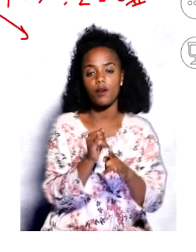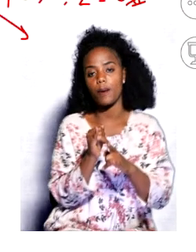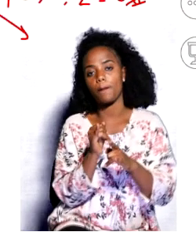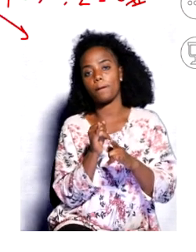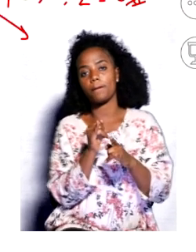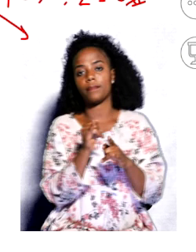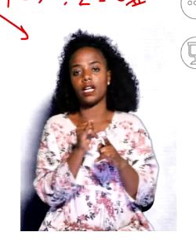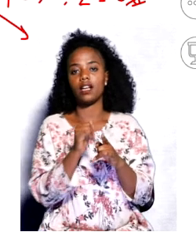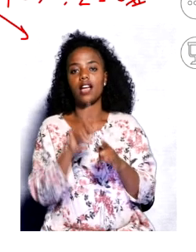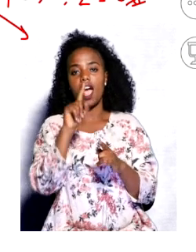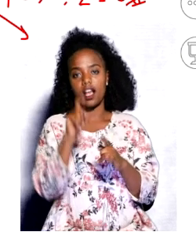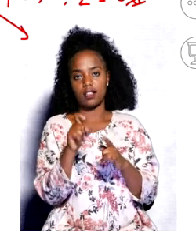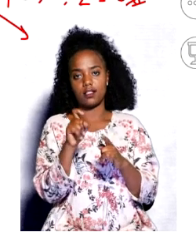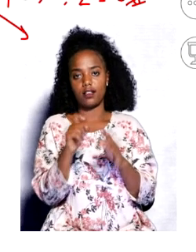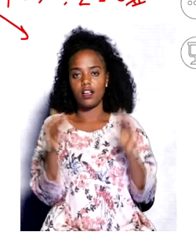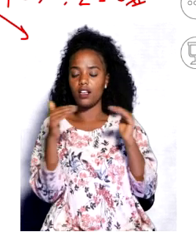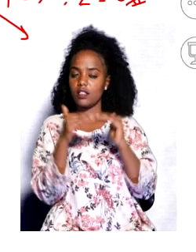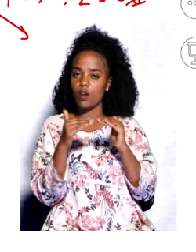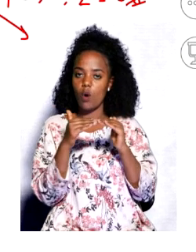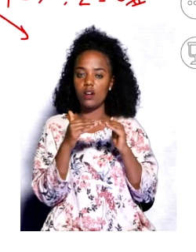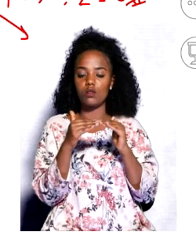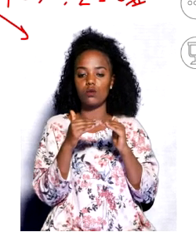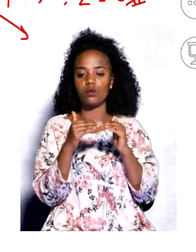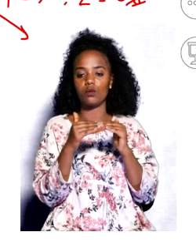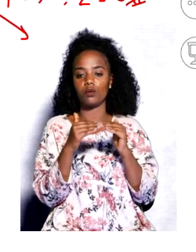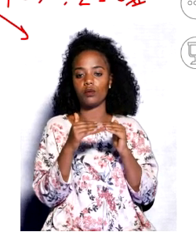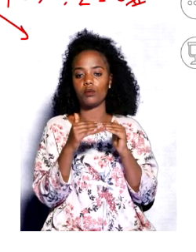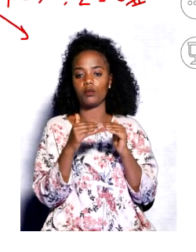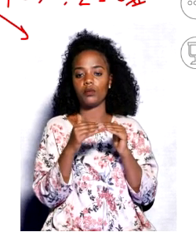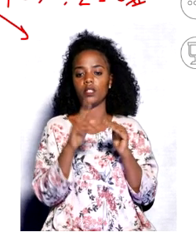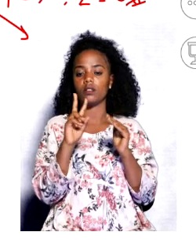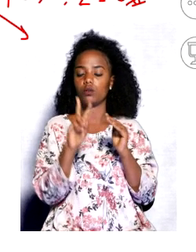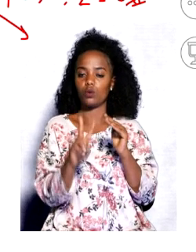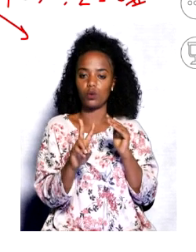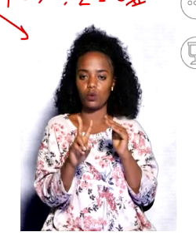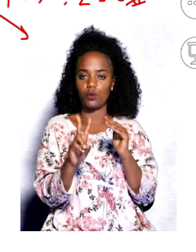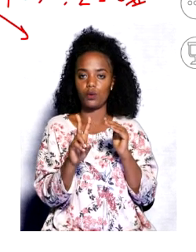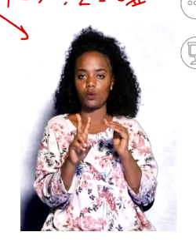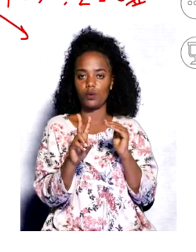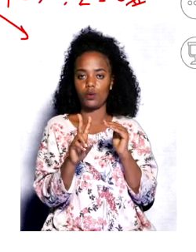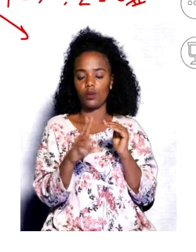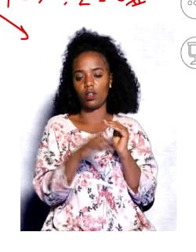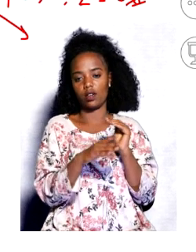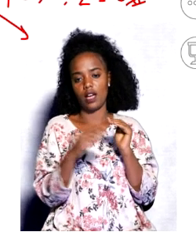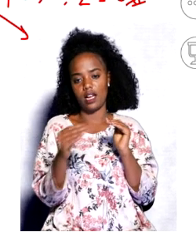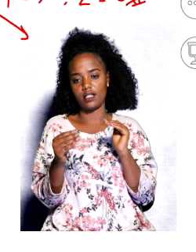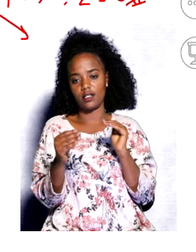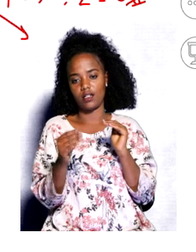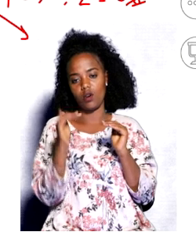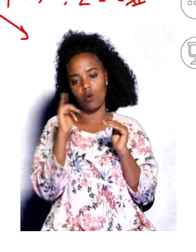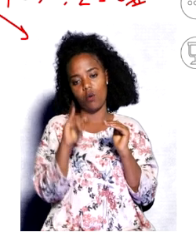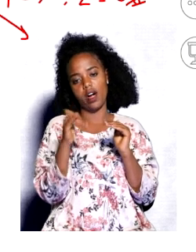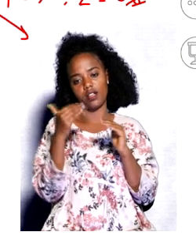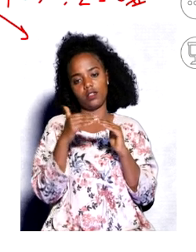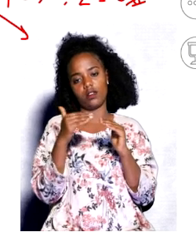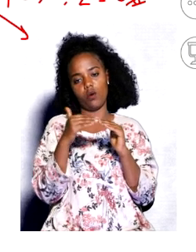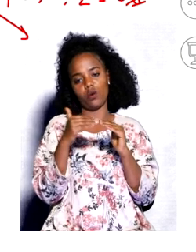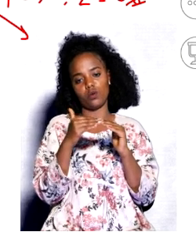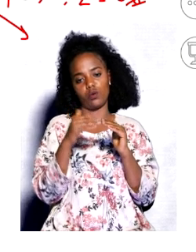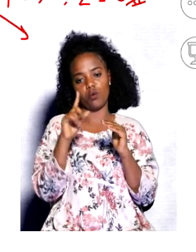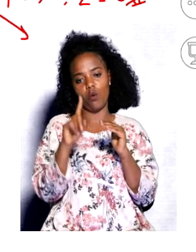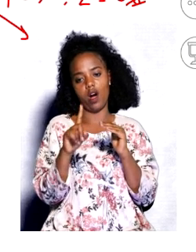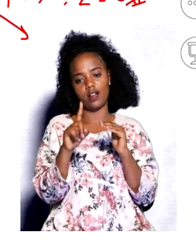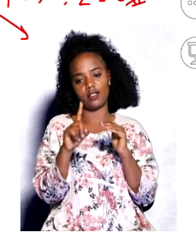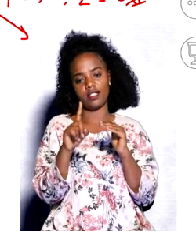our solution is this. X is equal to 2 and y is equals to